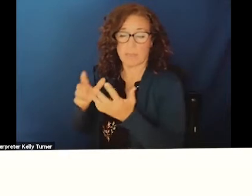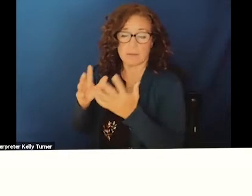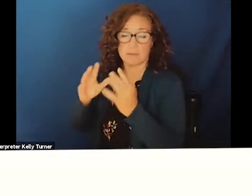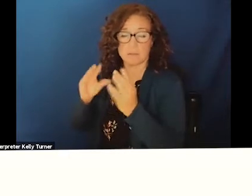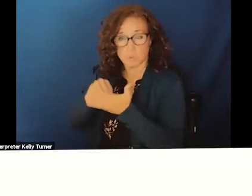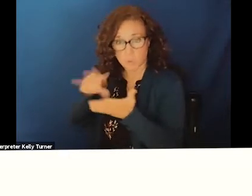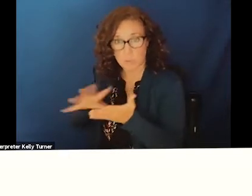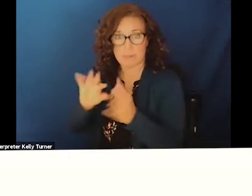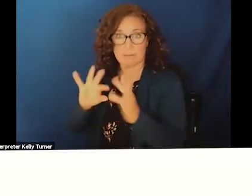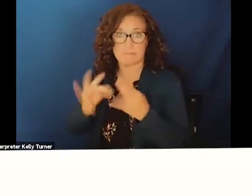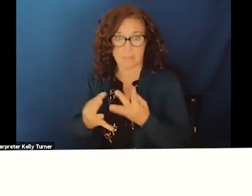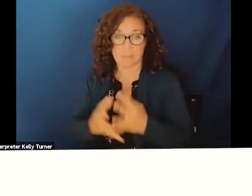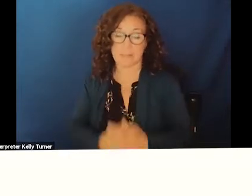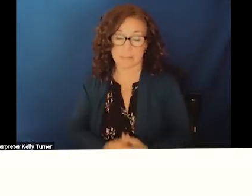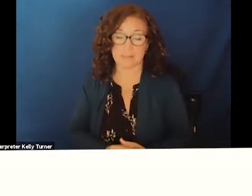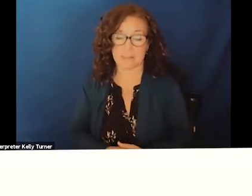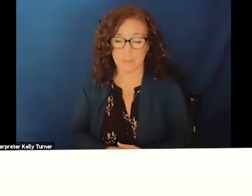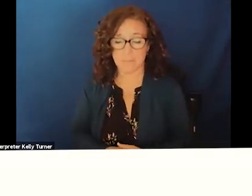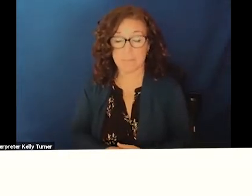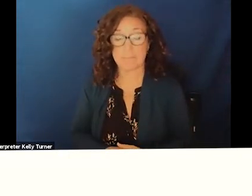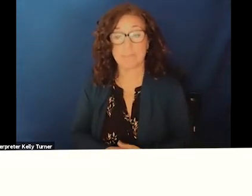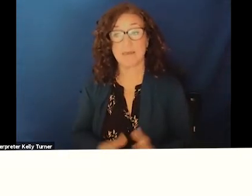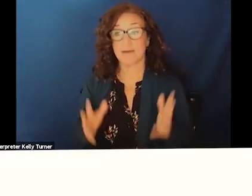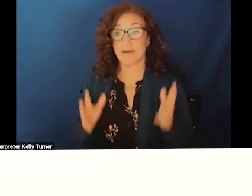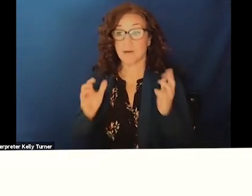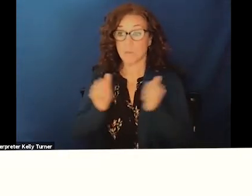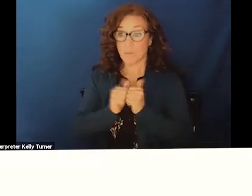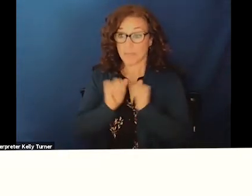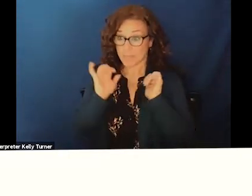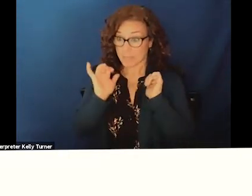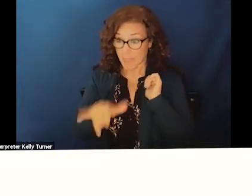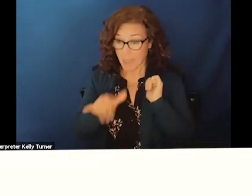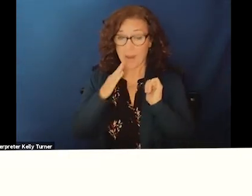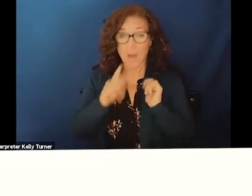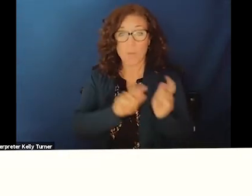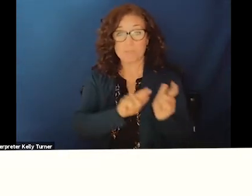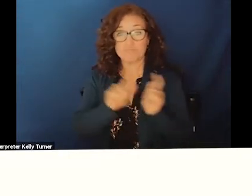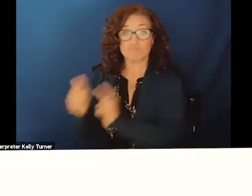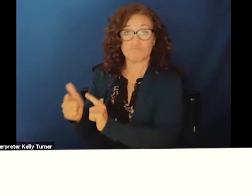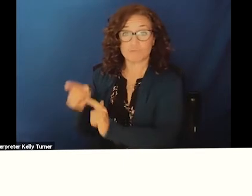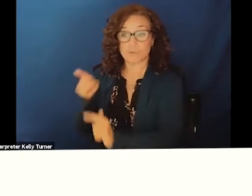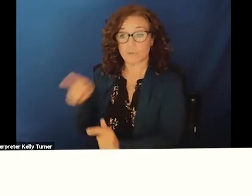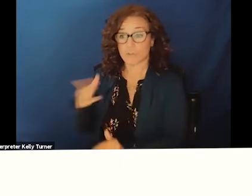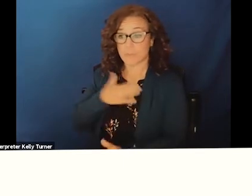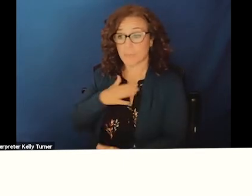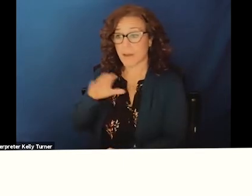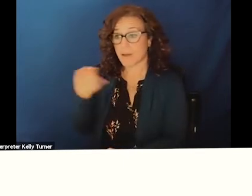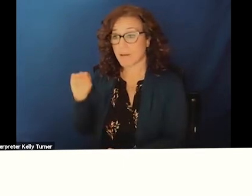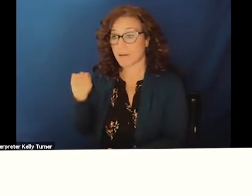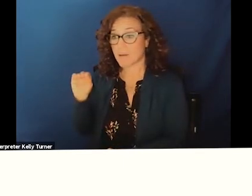And with that, I am going to turn it over to my colleague.